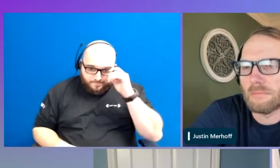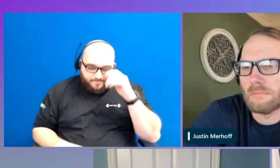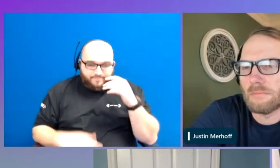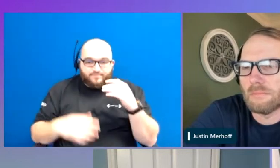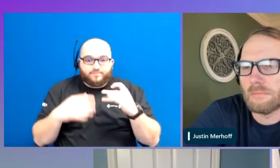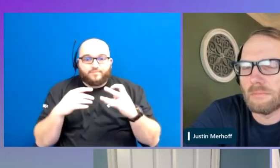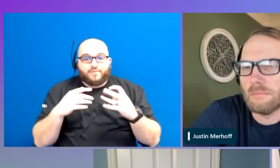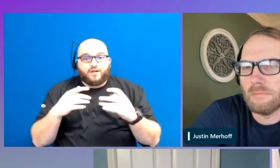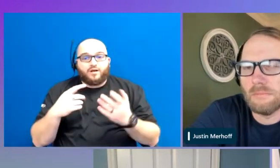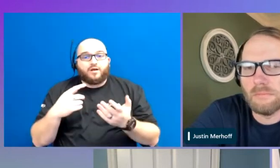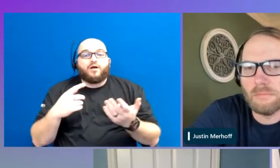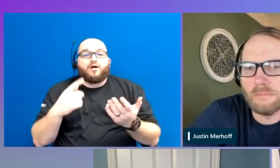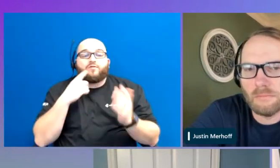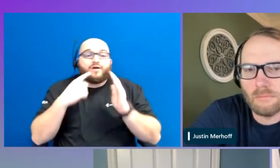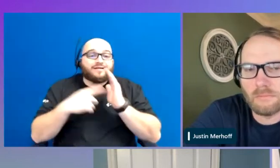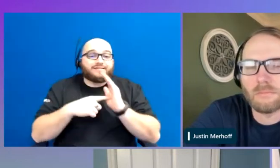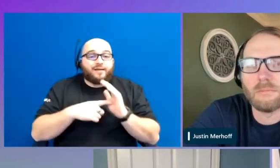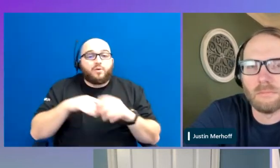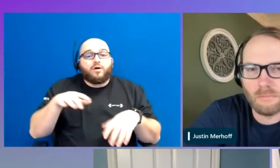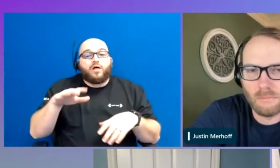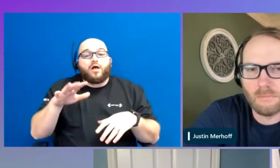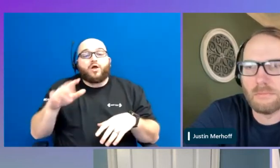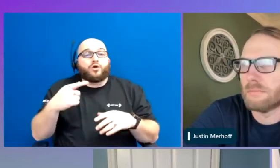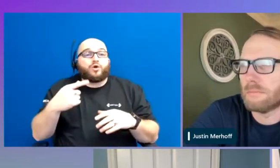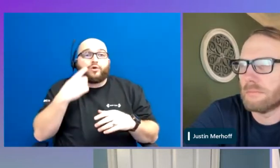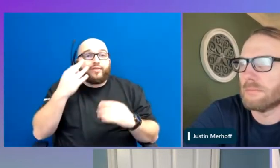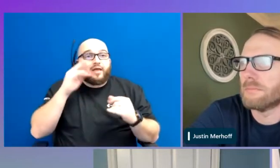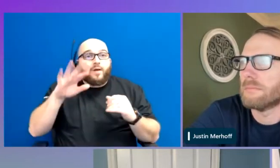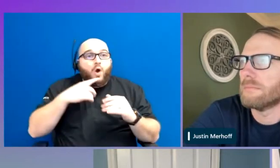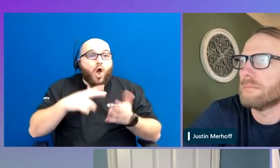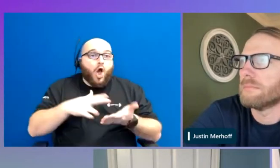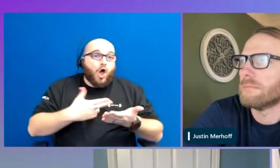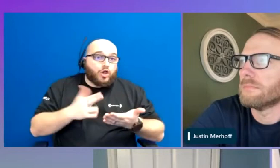accessibility of like your authentication controls, like your login pages,